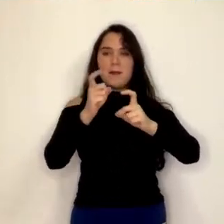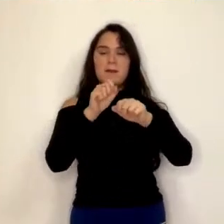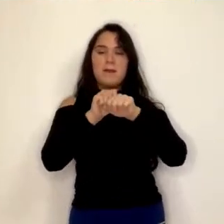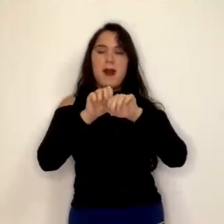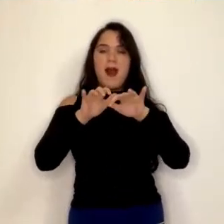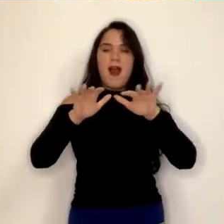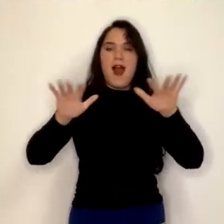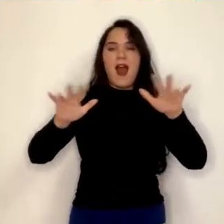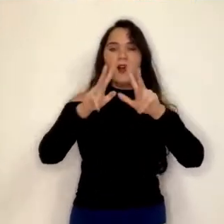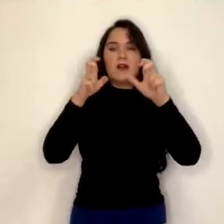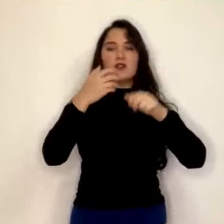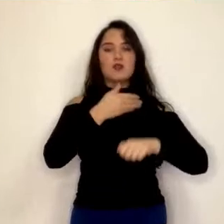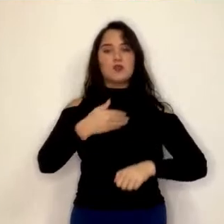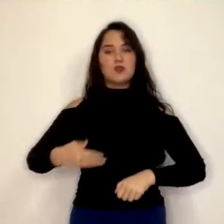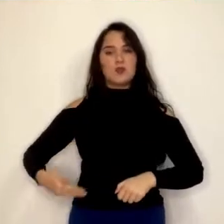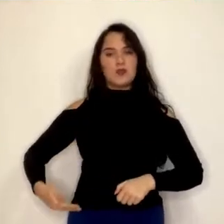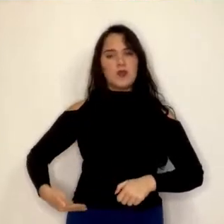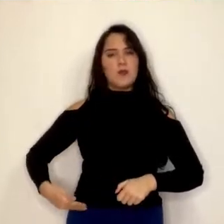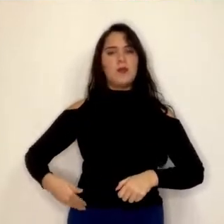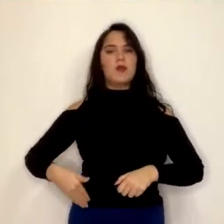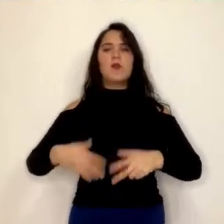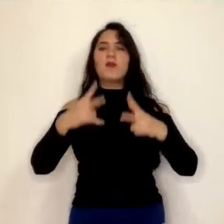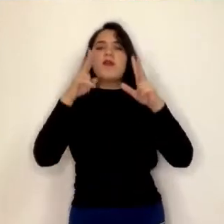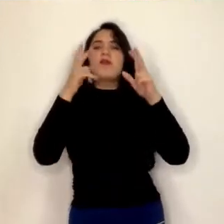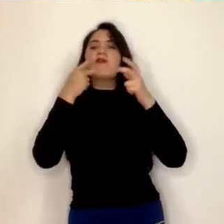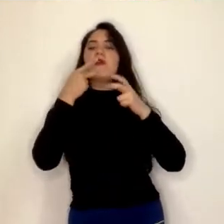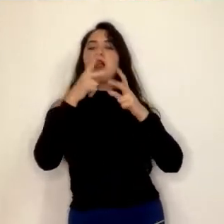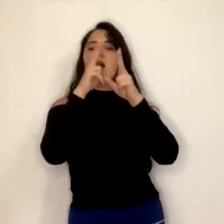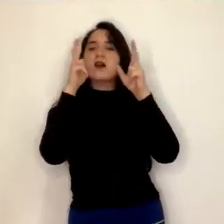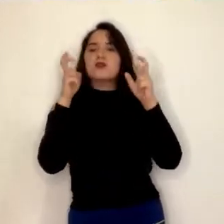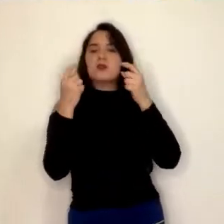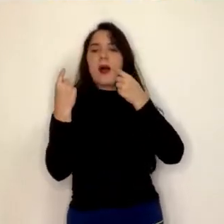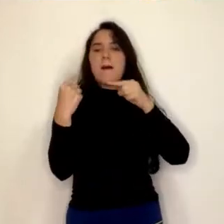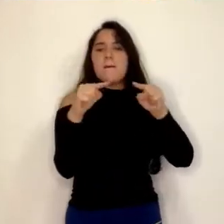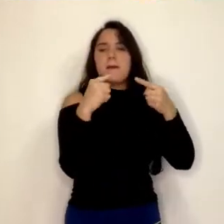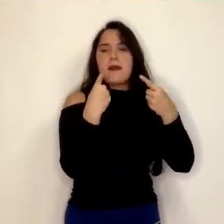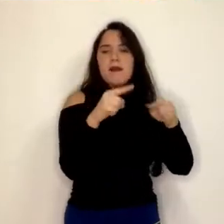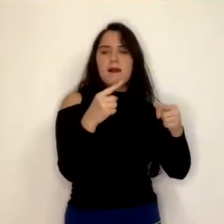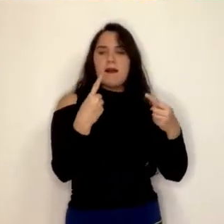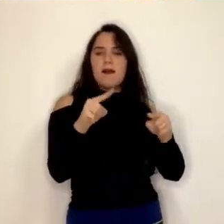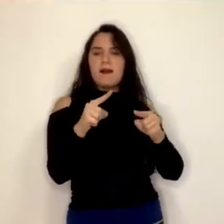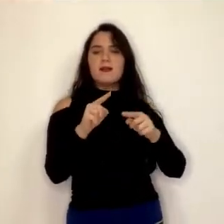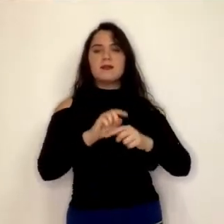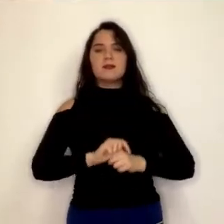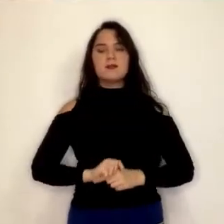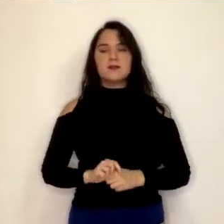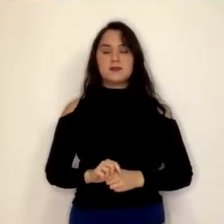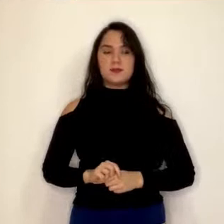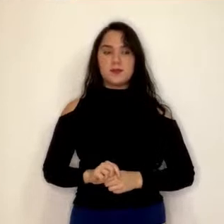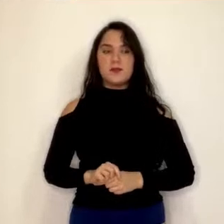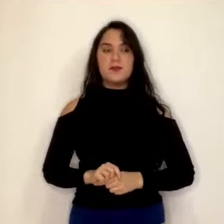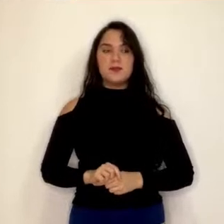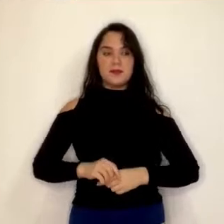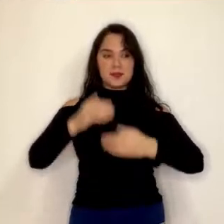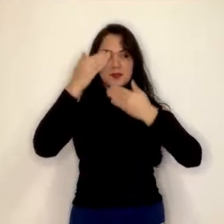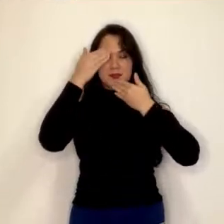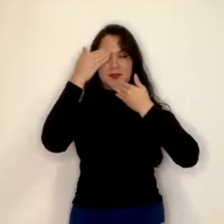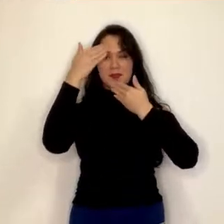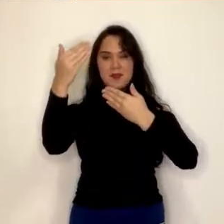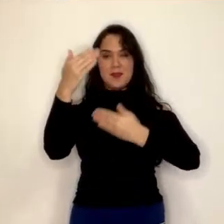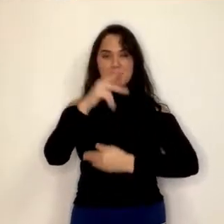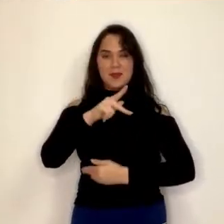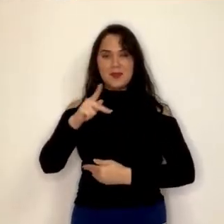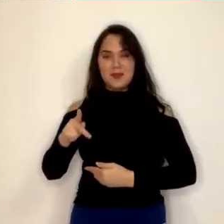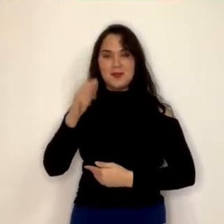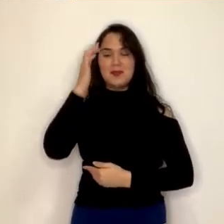this so that we can broaden the public debate in terms of the threats, facing these